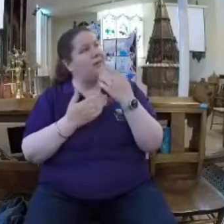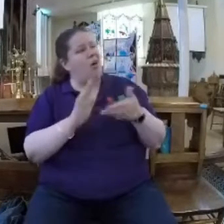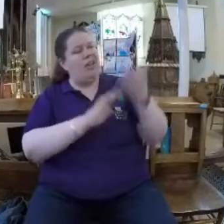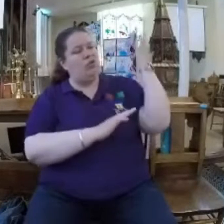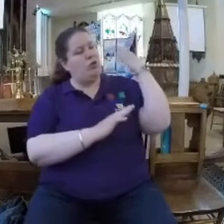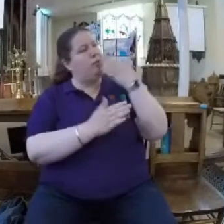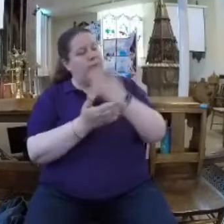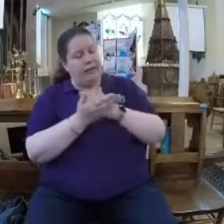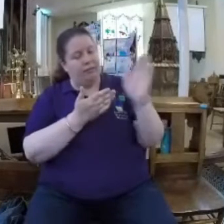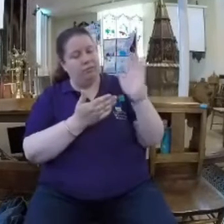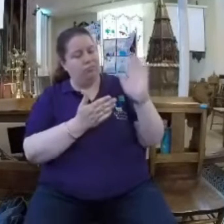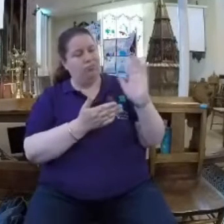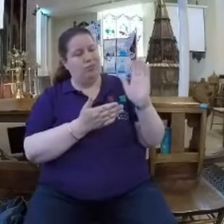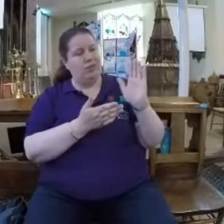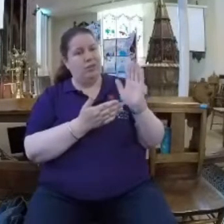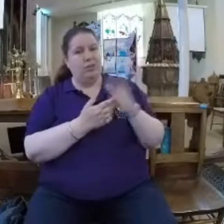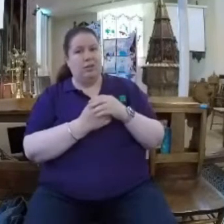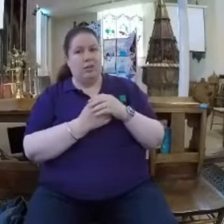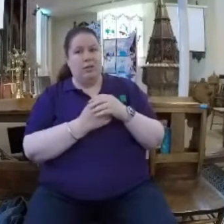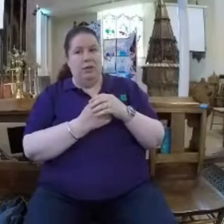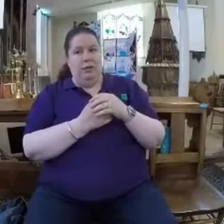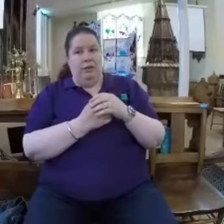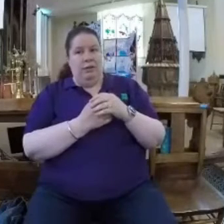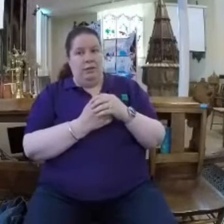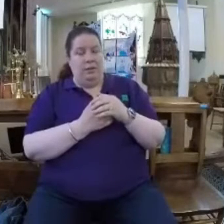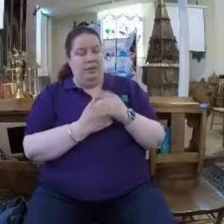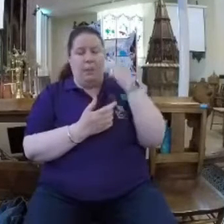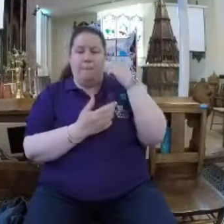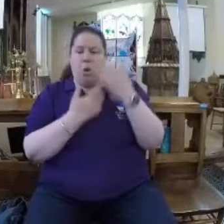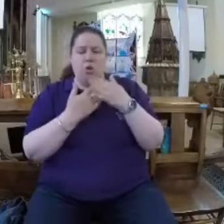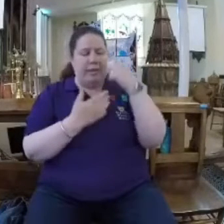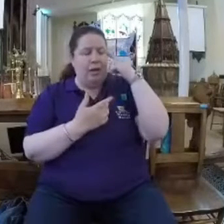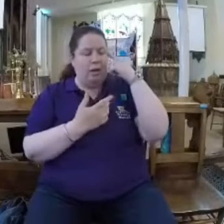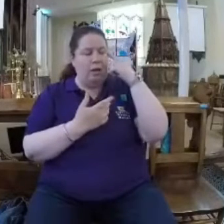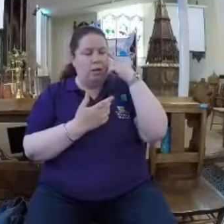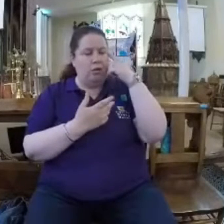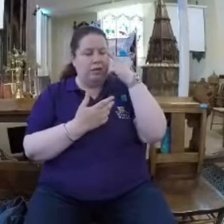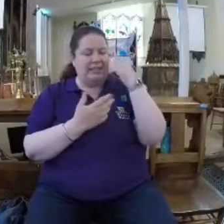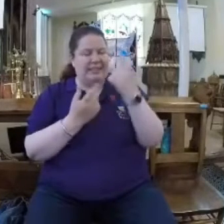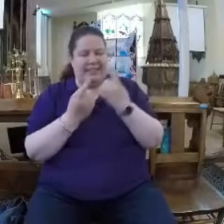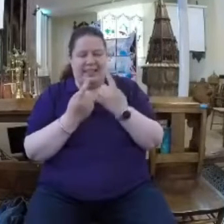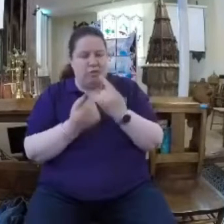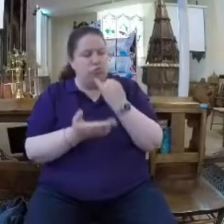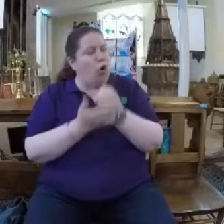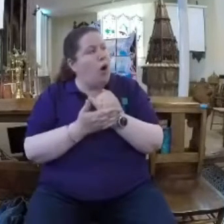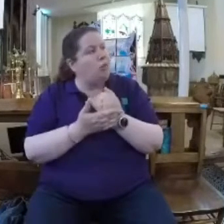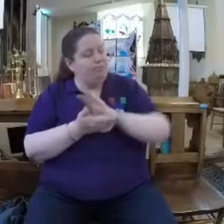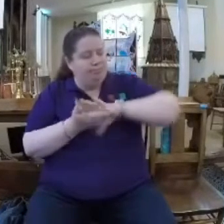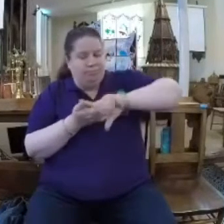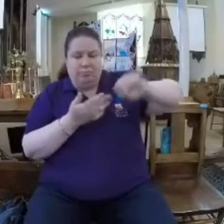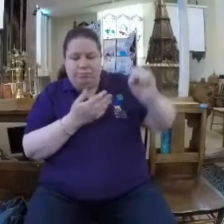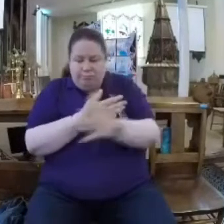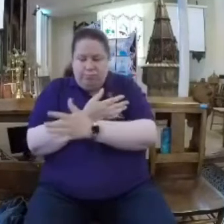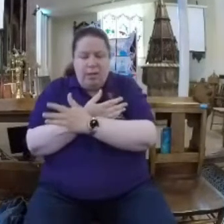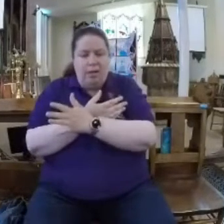God paying off our debts, which I think is quite a common idea of what forgiveness is. It's more than that. The forgiveness